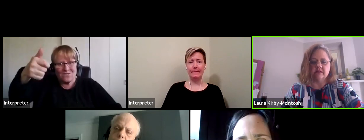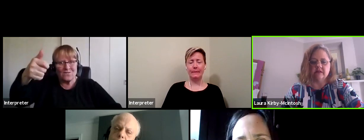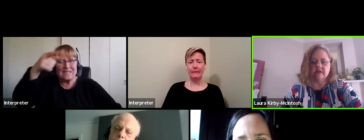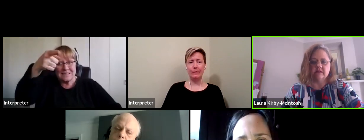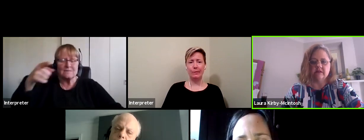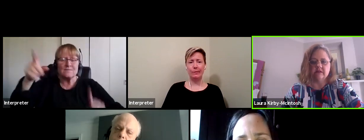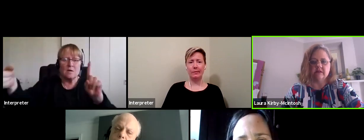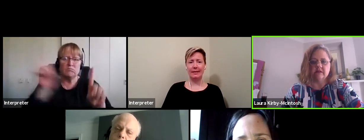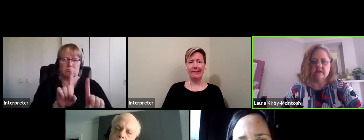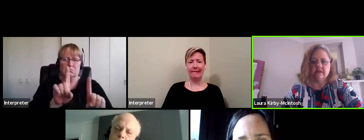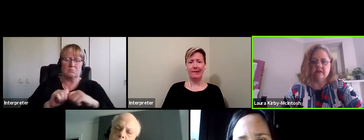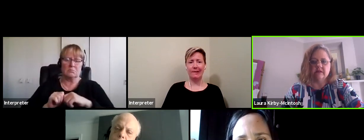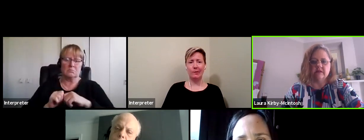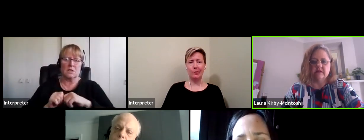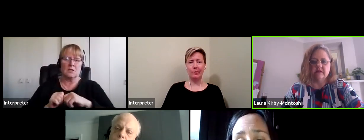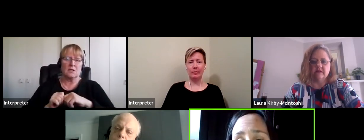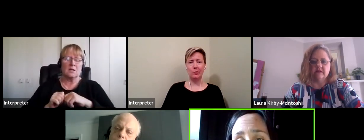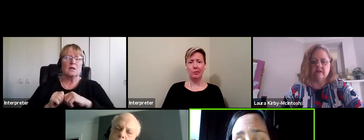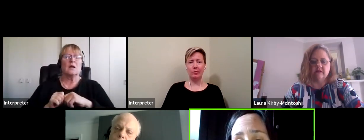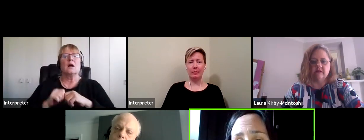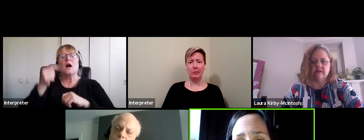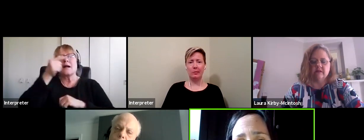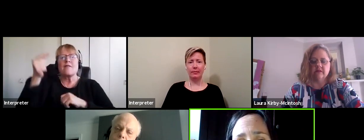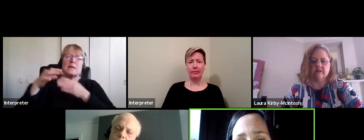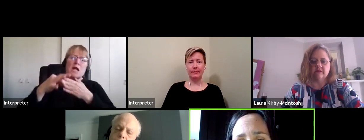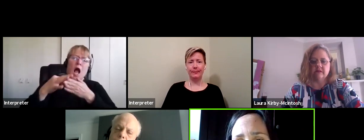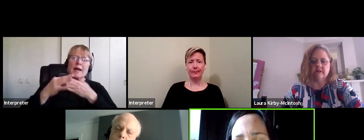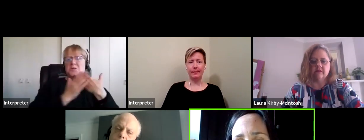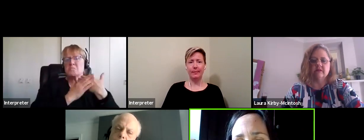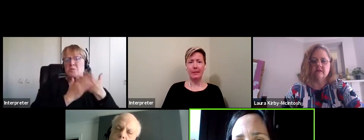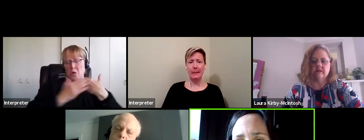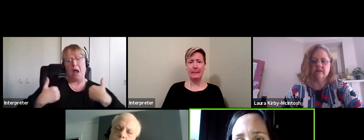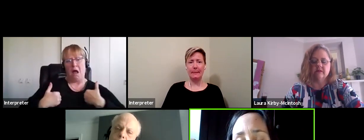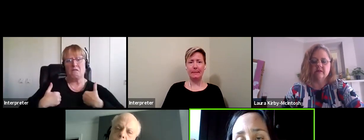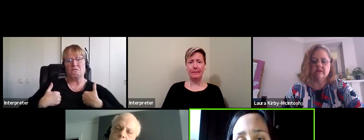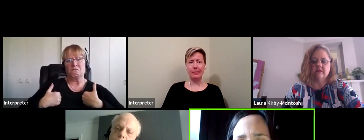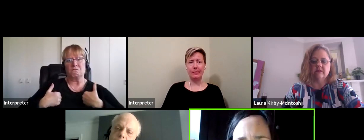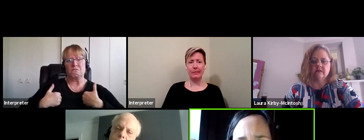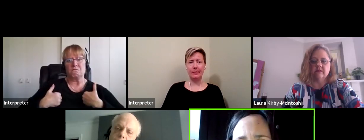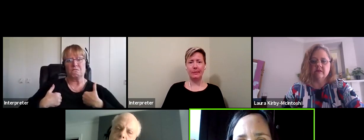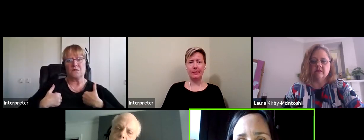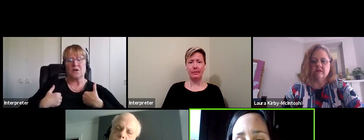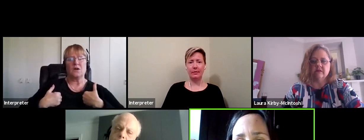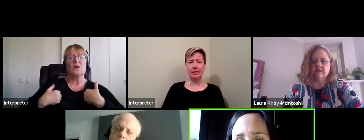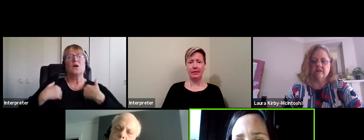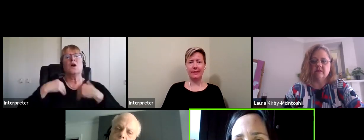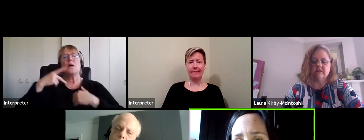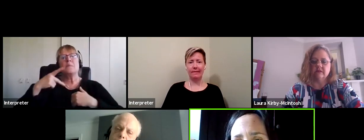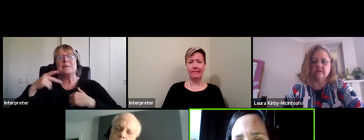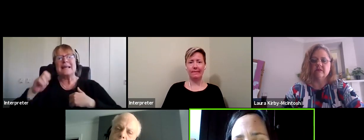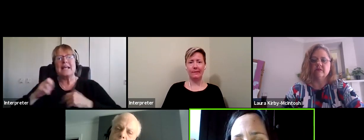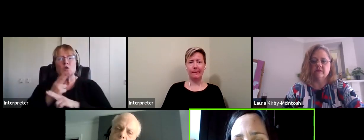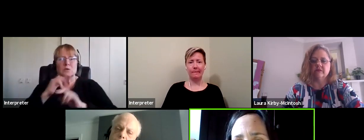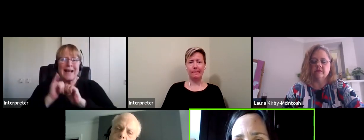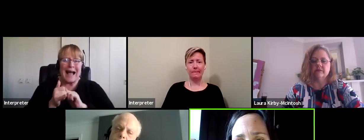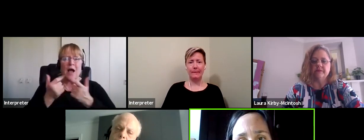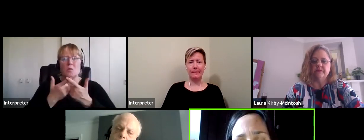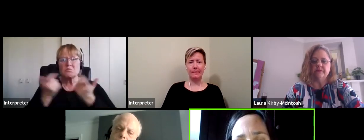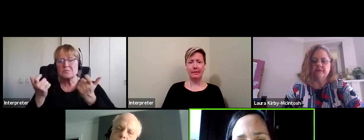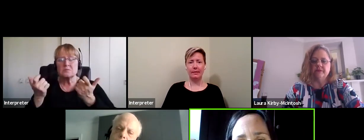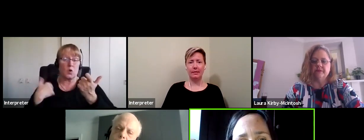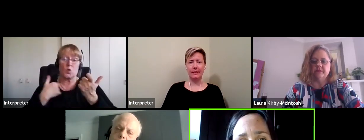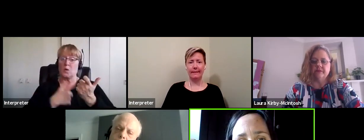sharing ministry guidance around PPE from the start of the epidemic. Everything that comes out around how to use it and when to use it, we have been sharing with